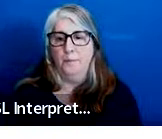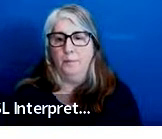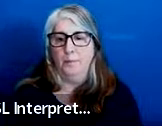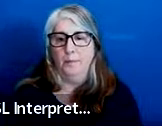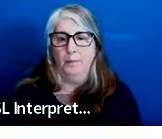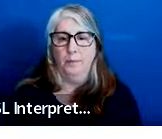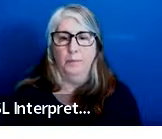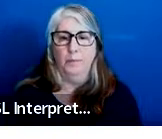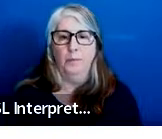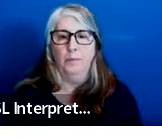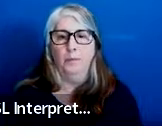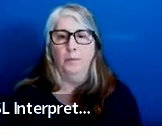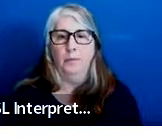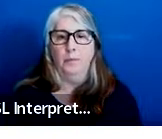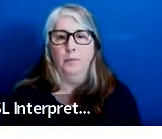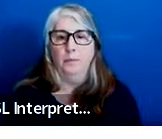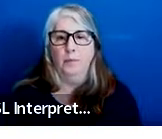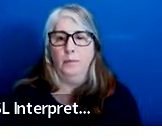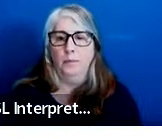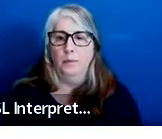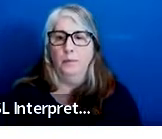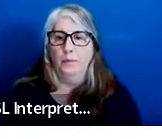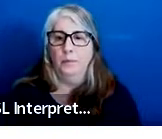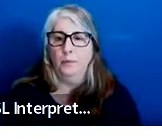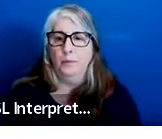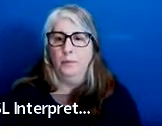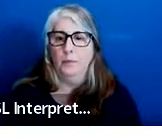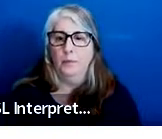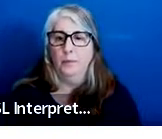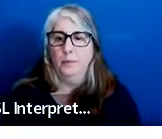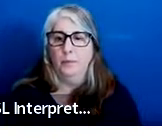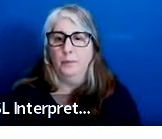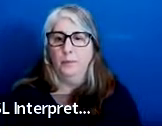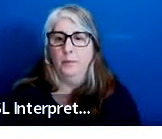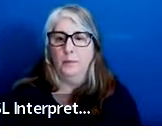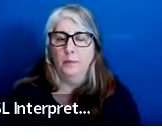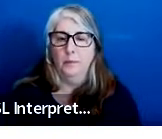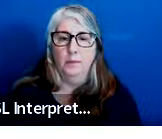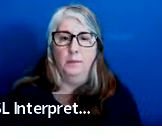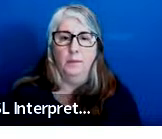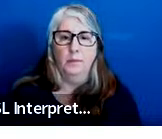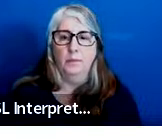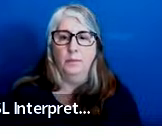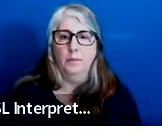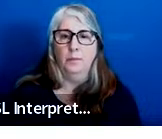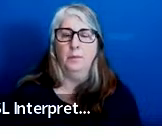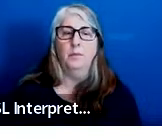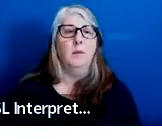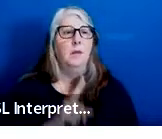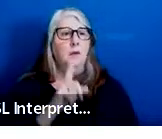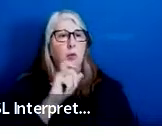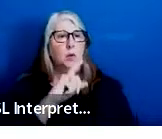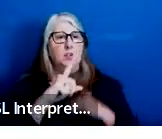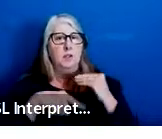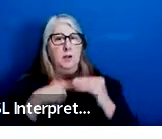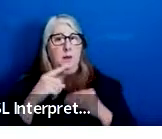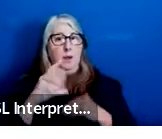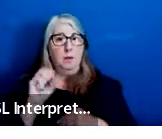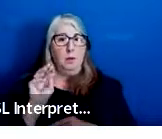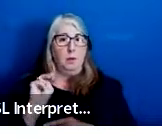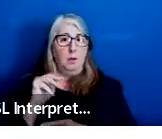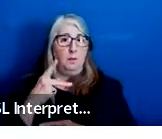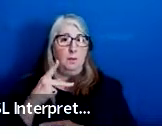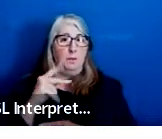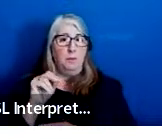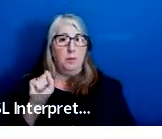If you see any other ones have not been addressed. There was a question about compostable bags. It says, are the compostable